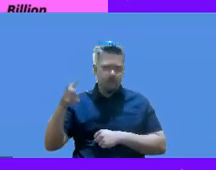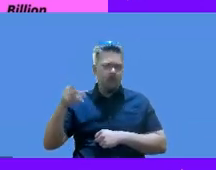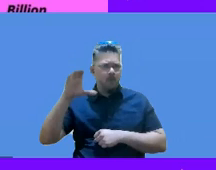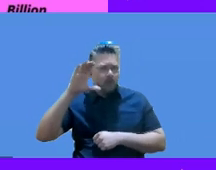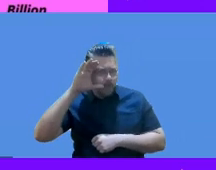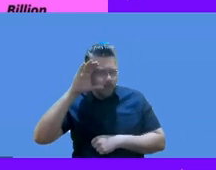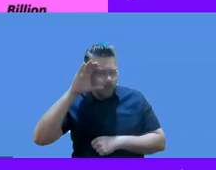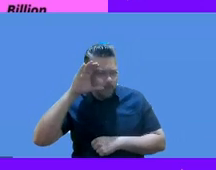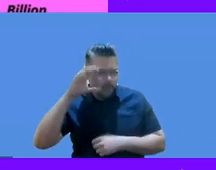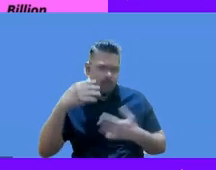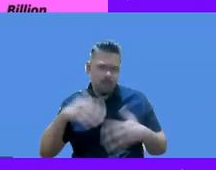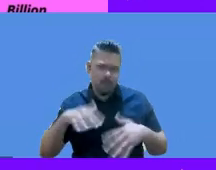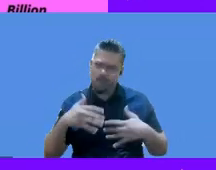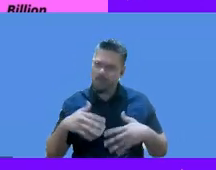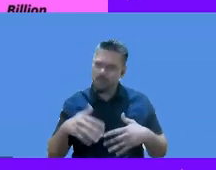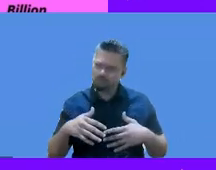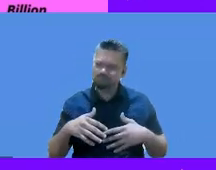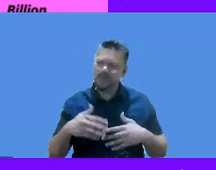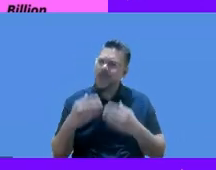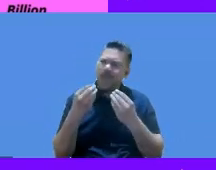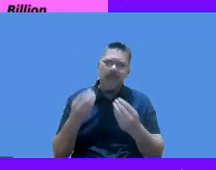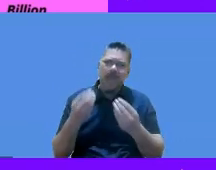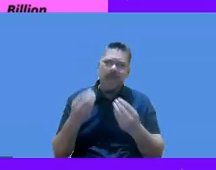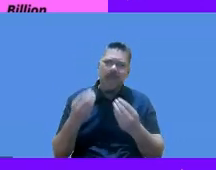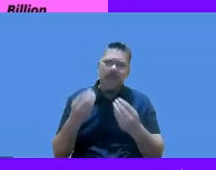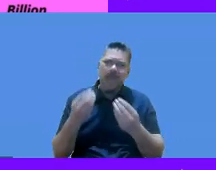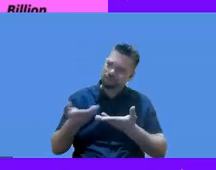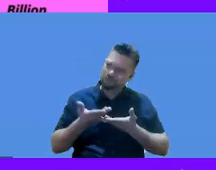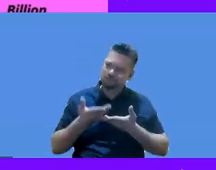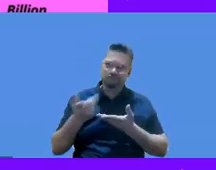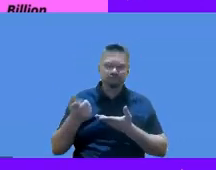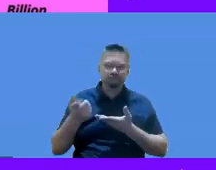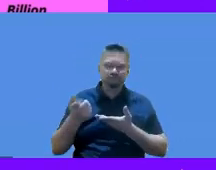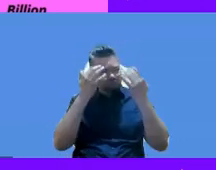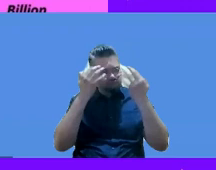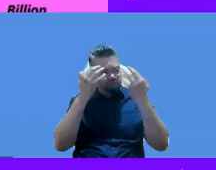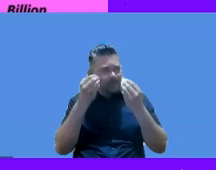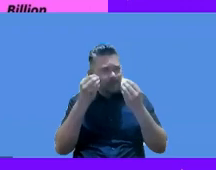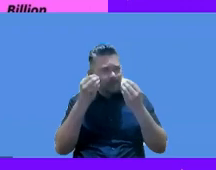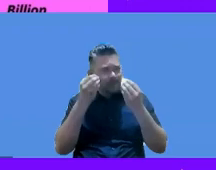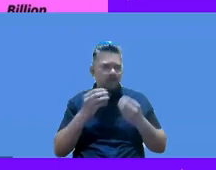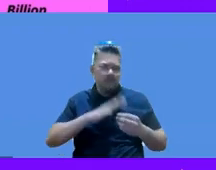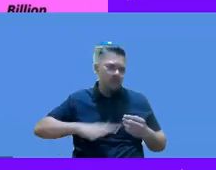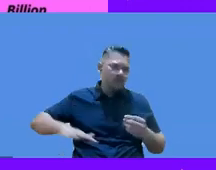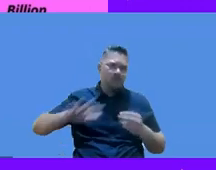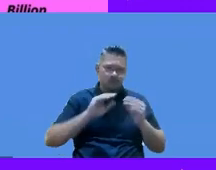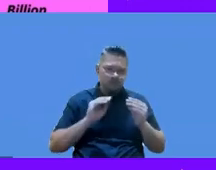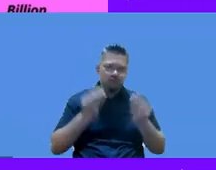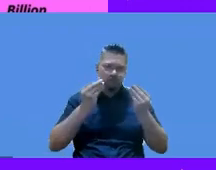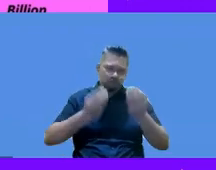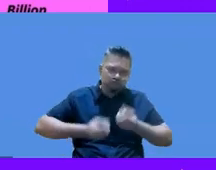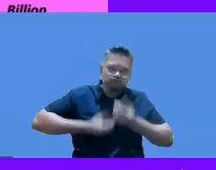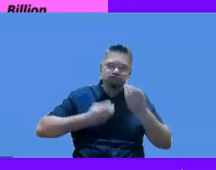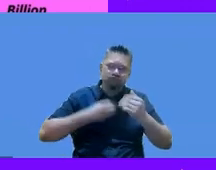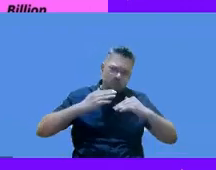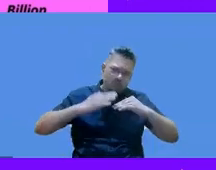in amplifying the voices and leadership of adolescents. So thank you so much, Dr. Zoya, for joining us. I have a